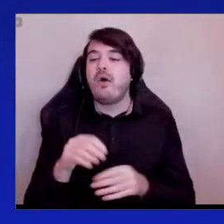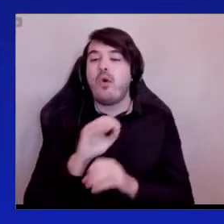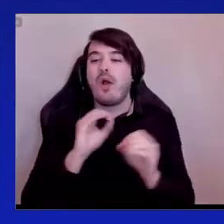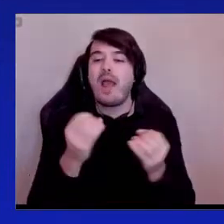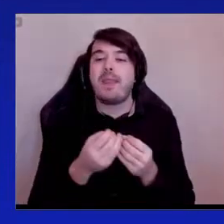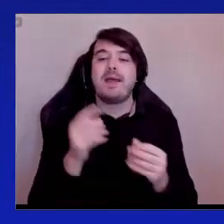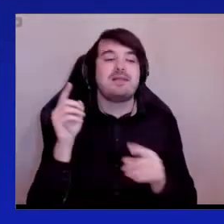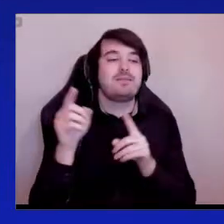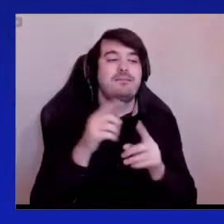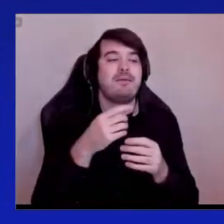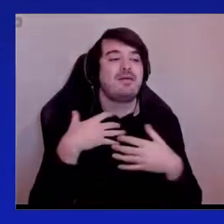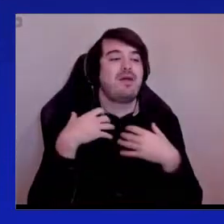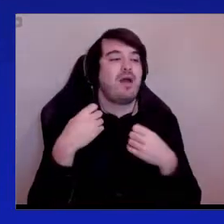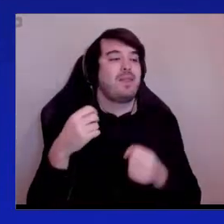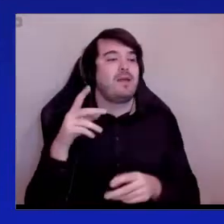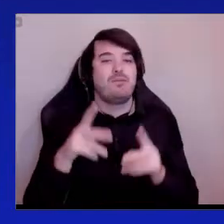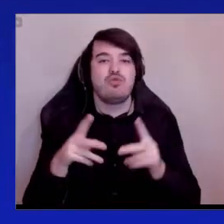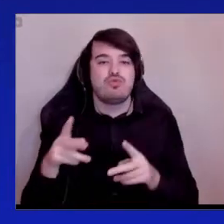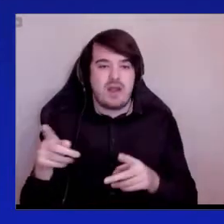why.